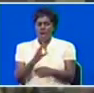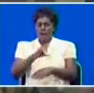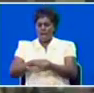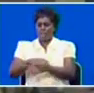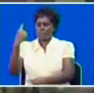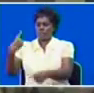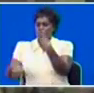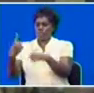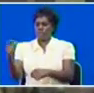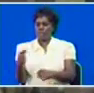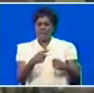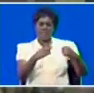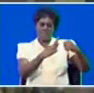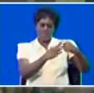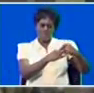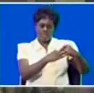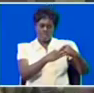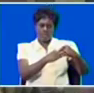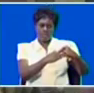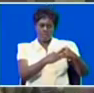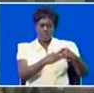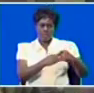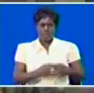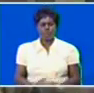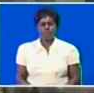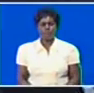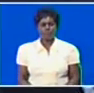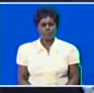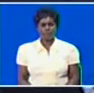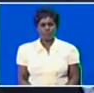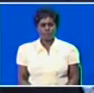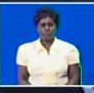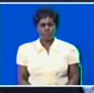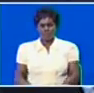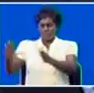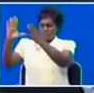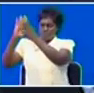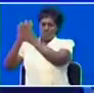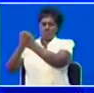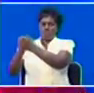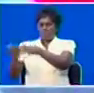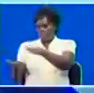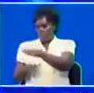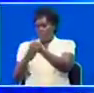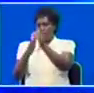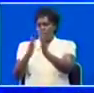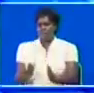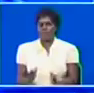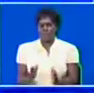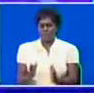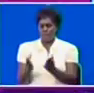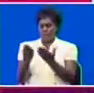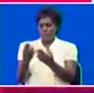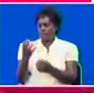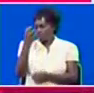August. Victor Gale, KTN News, Baringo County. Jubilee Deputy Party Leader and Deputy President William